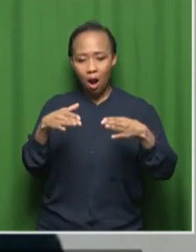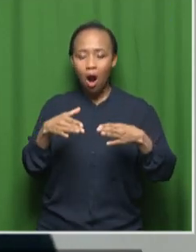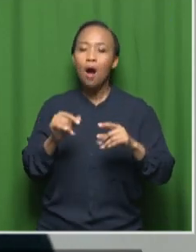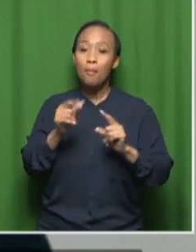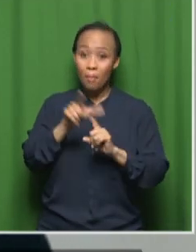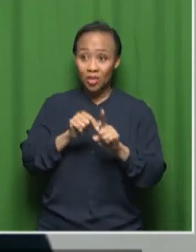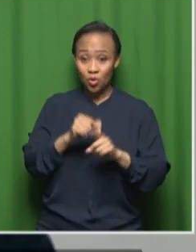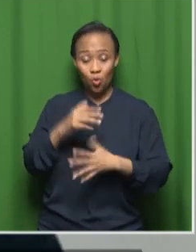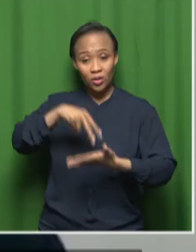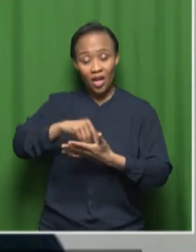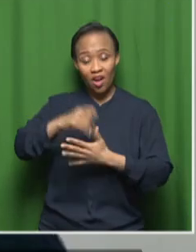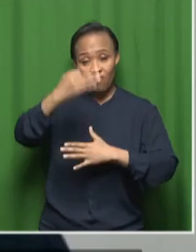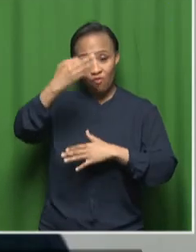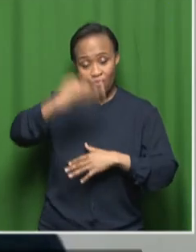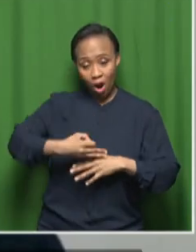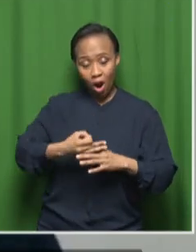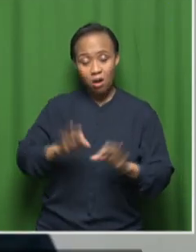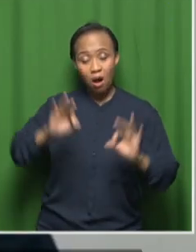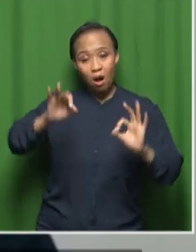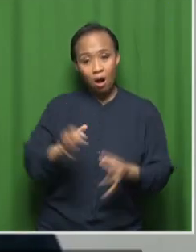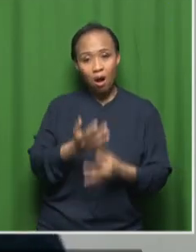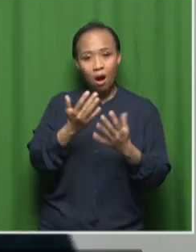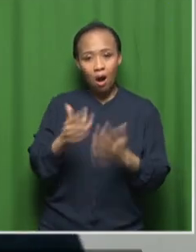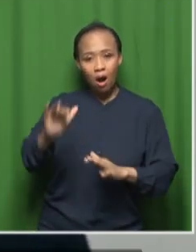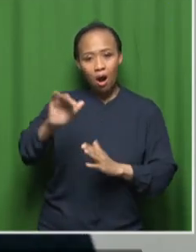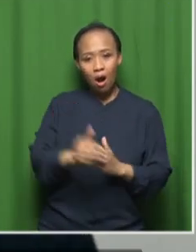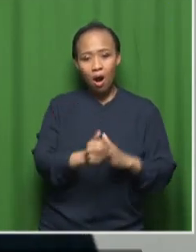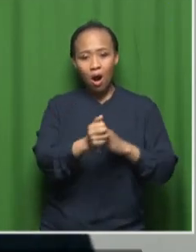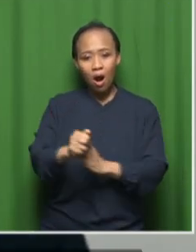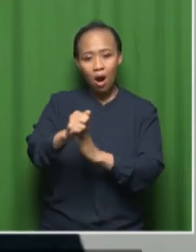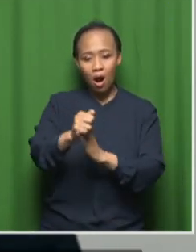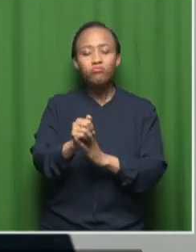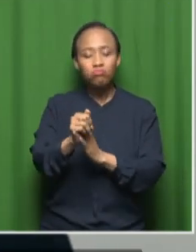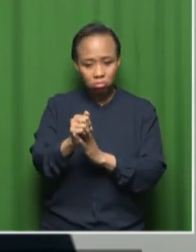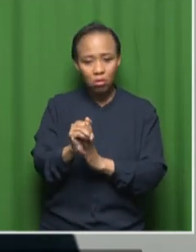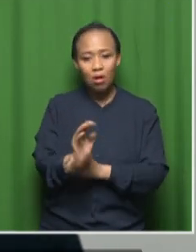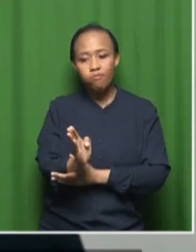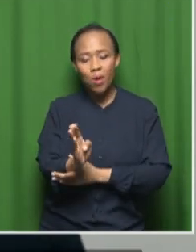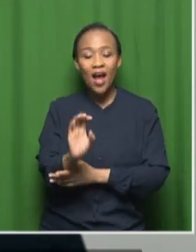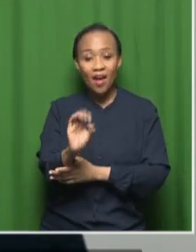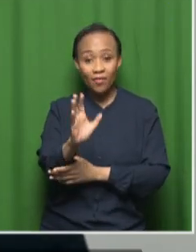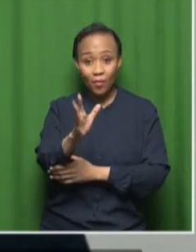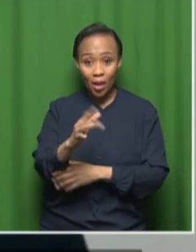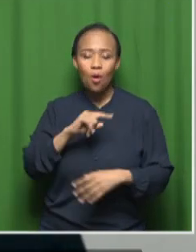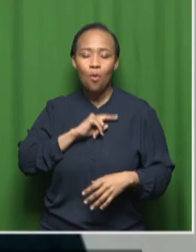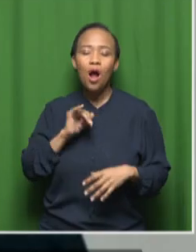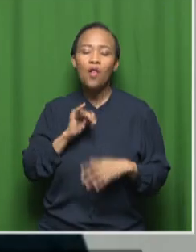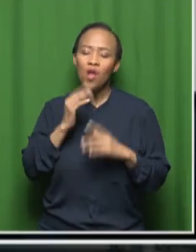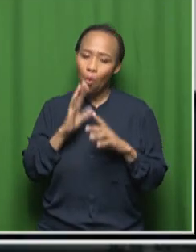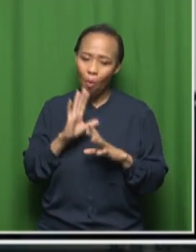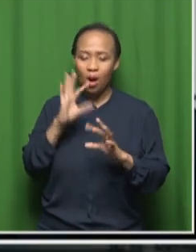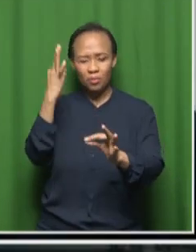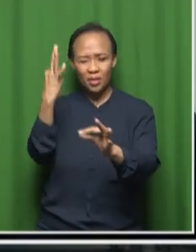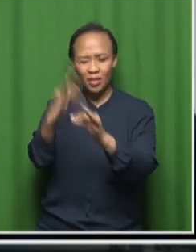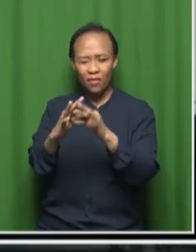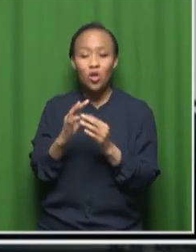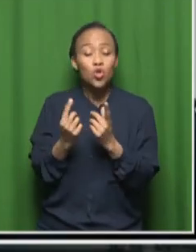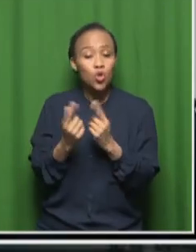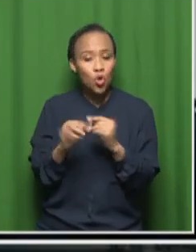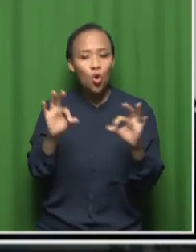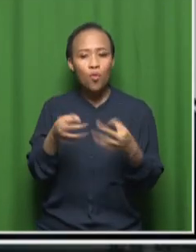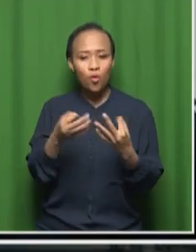a lot of good music that Professor Khumalo arranged and composed. Oh,